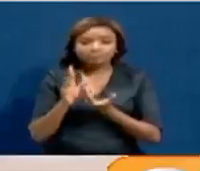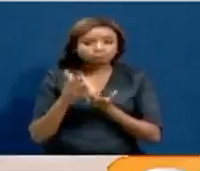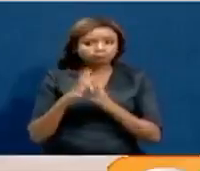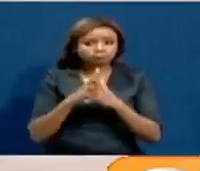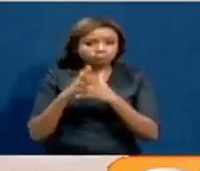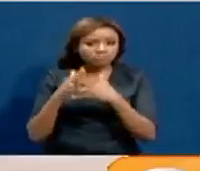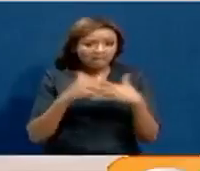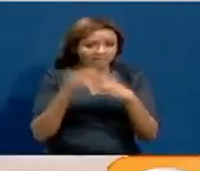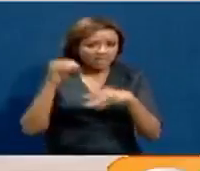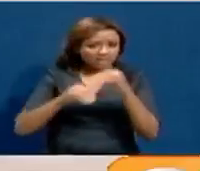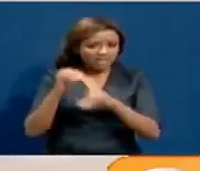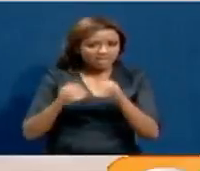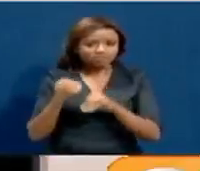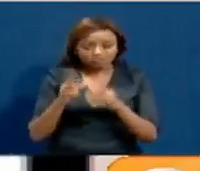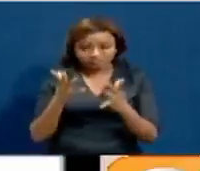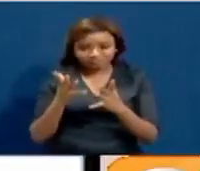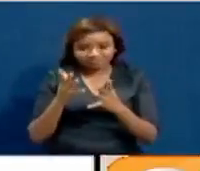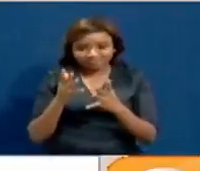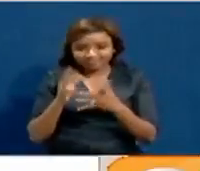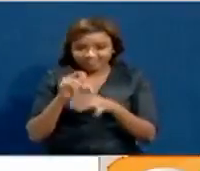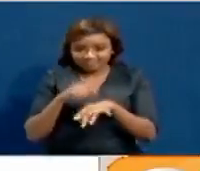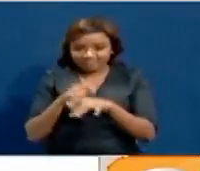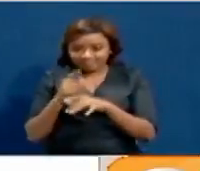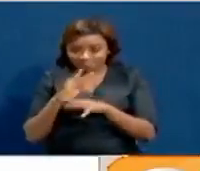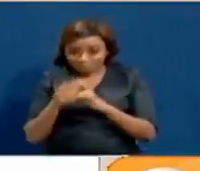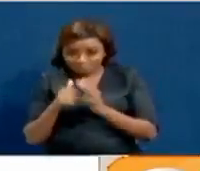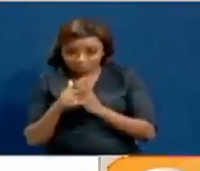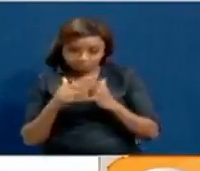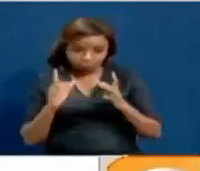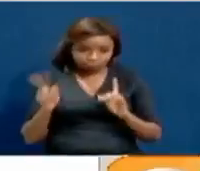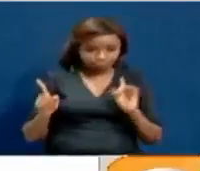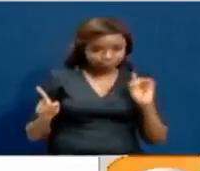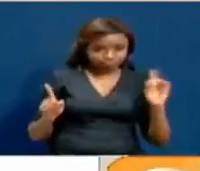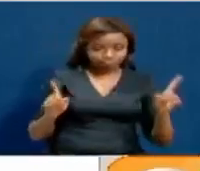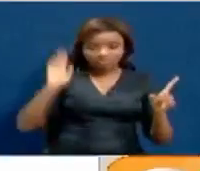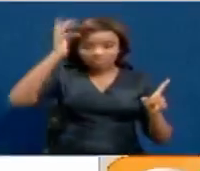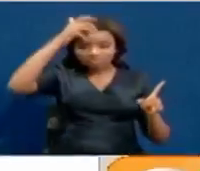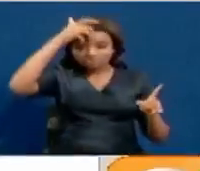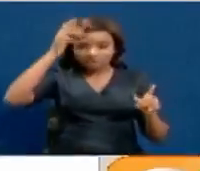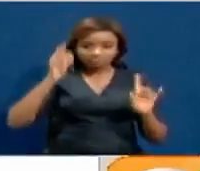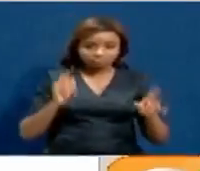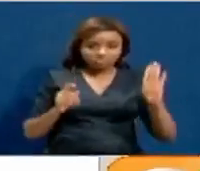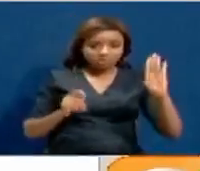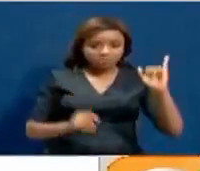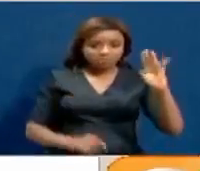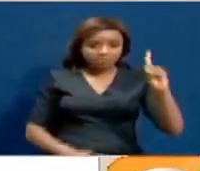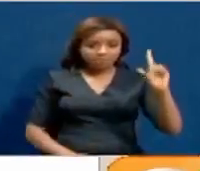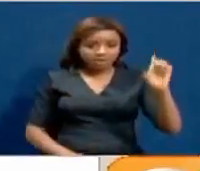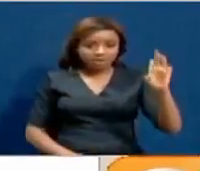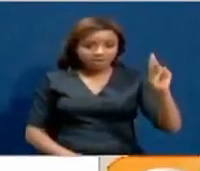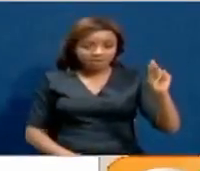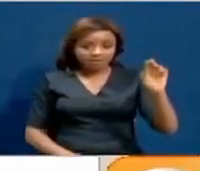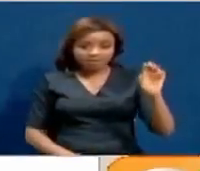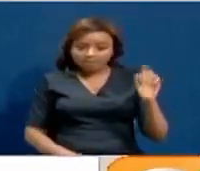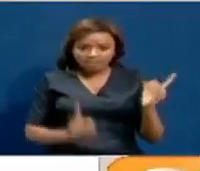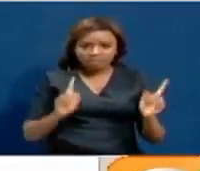Election enters its final hours as Republican President Donald Trump and his Democratic challenger Joe Biden make their final pitch to voters ahead